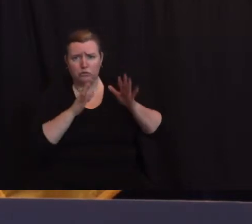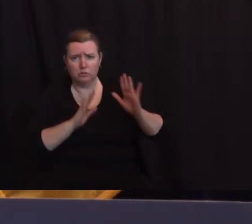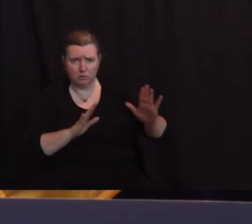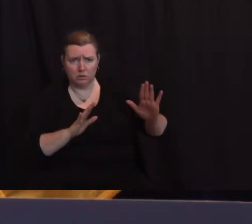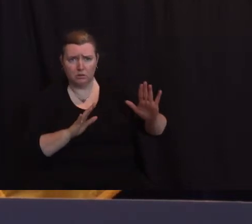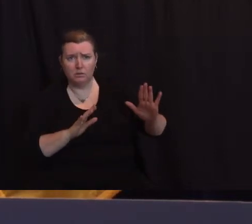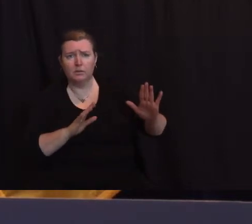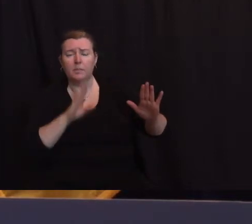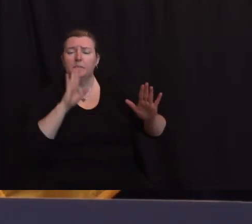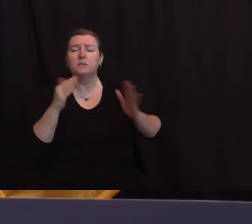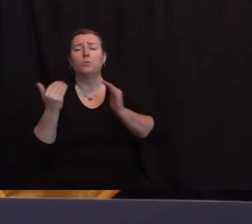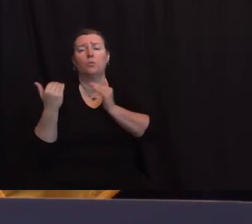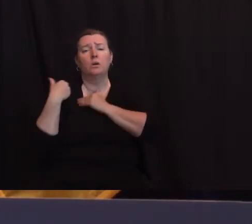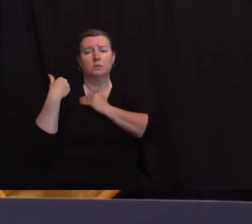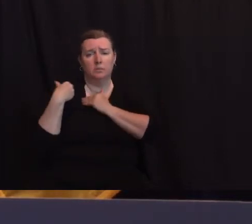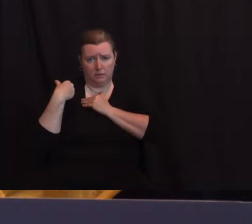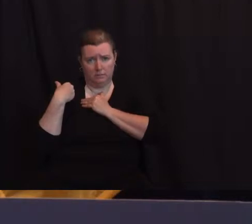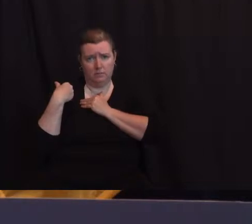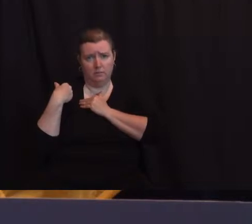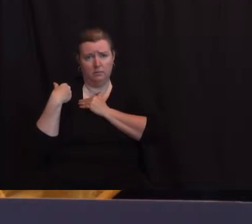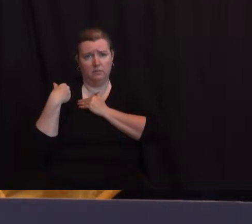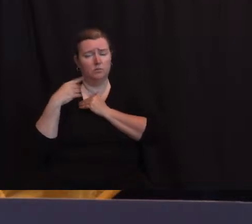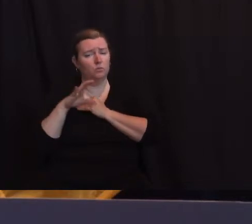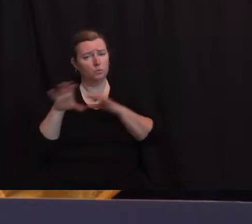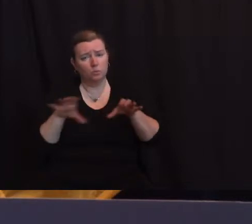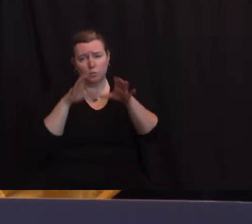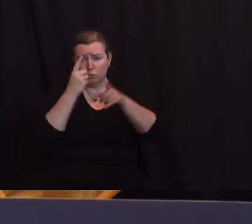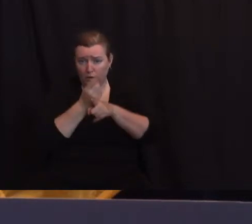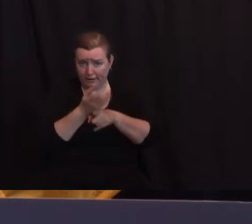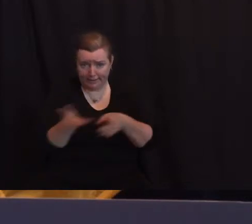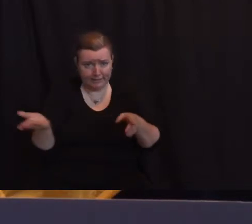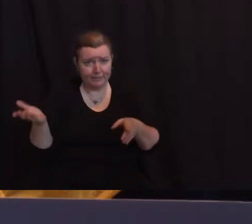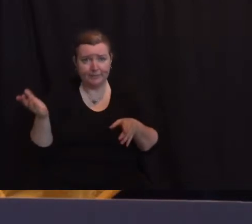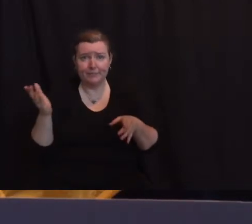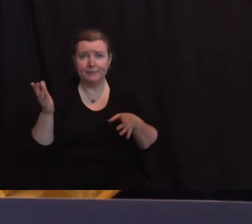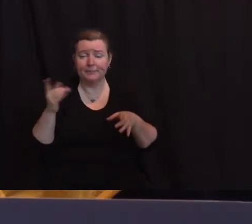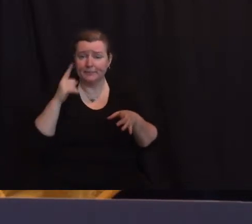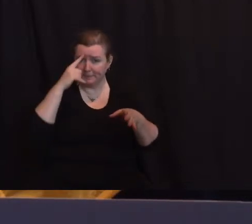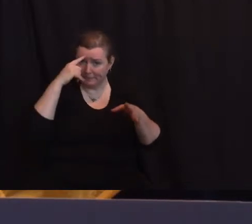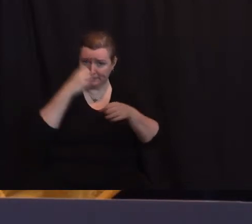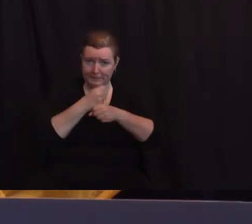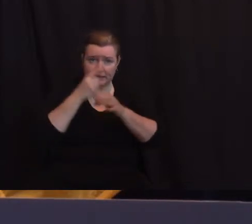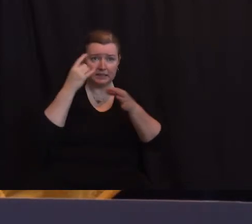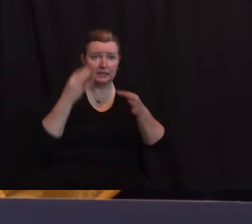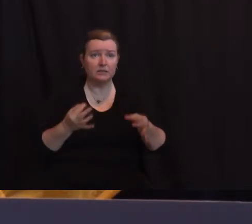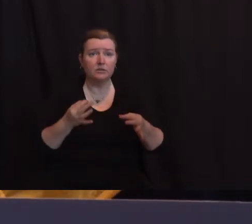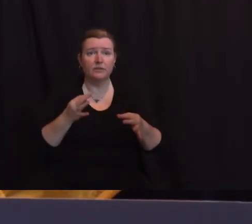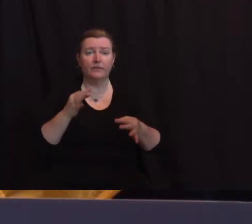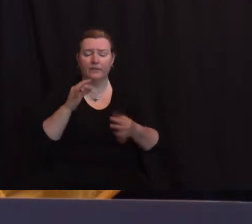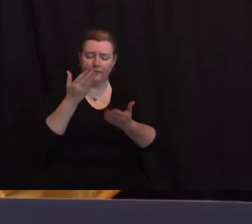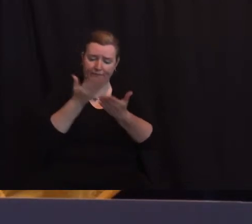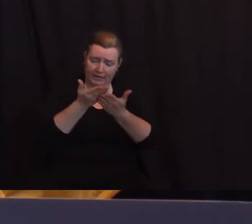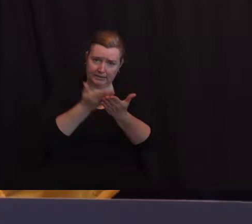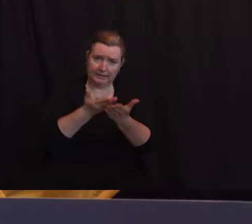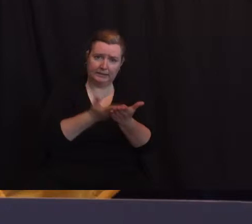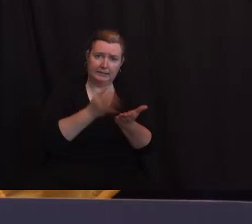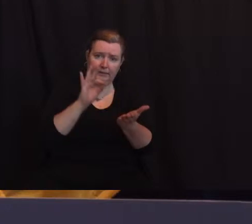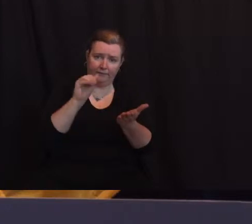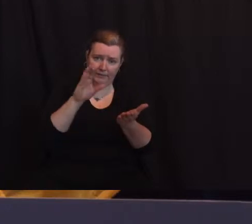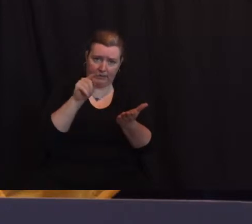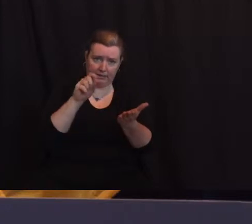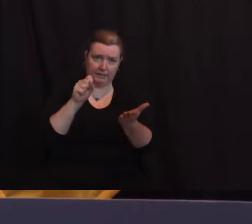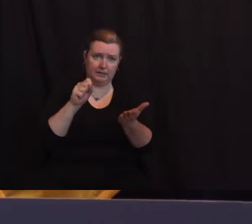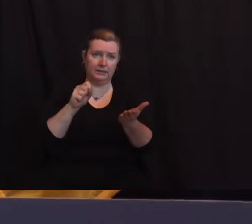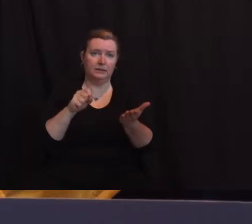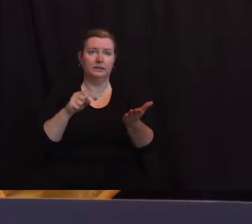be responsible, do the right thing, make the decision based on the facts. They can have their own sense of what high heat looks like. It's pretty